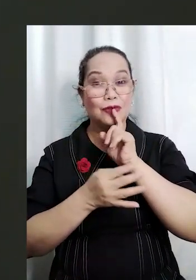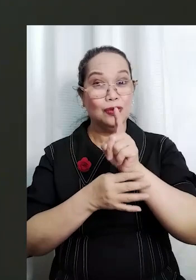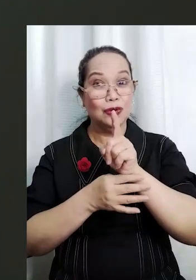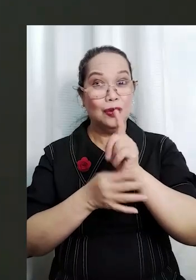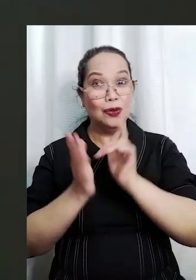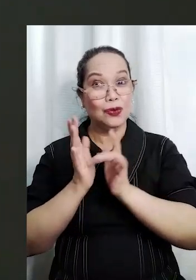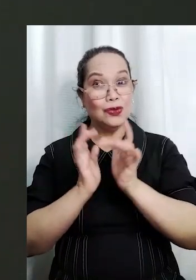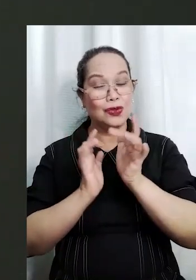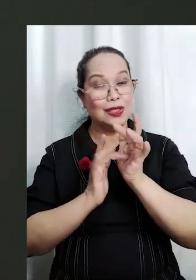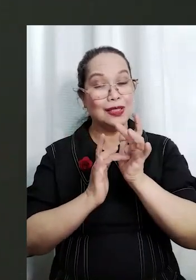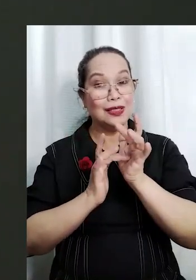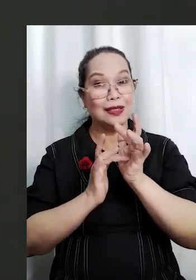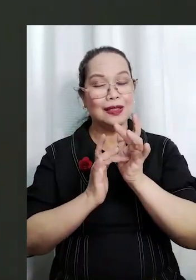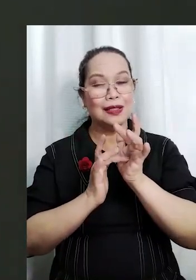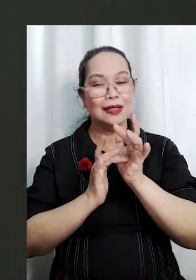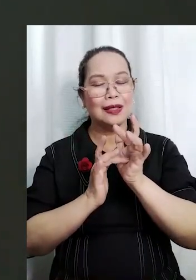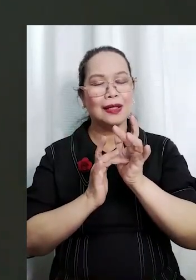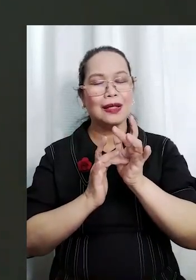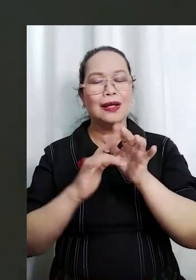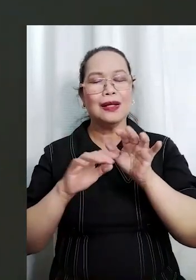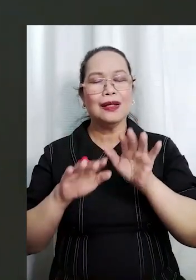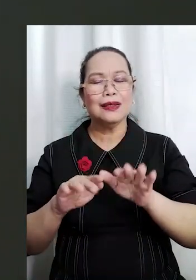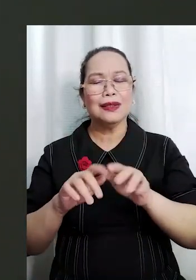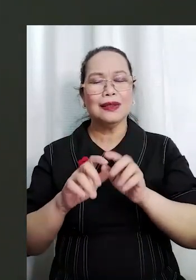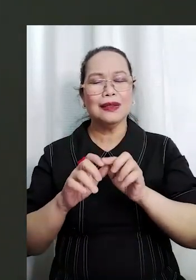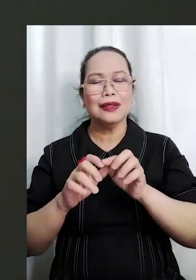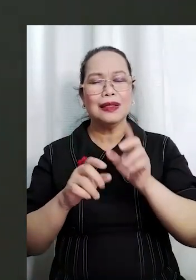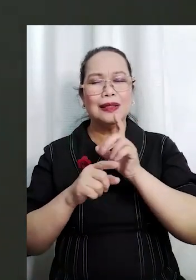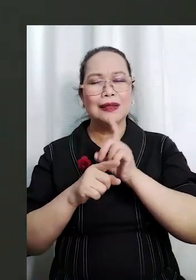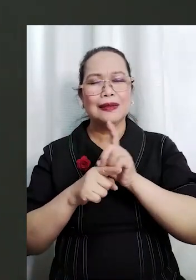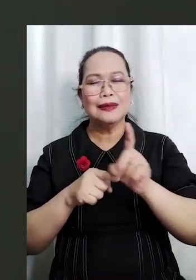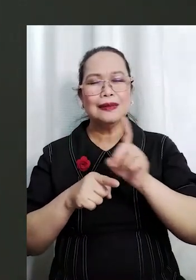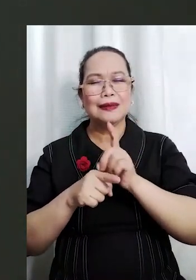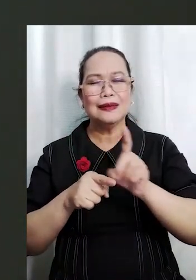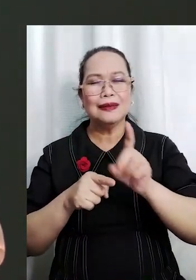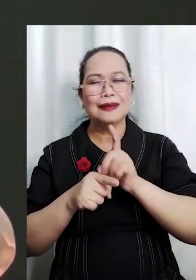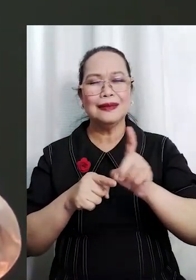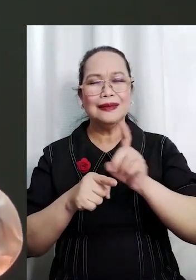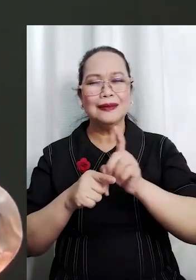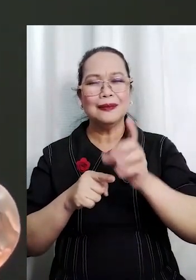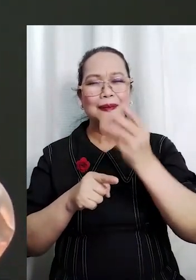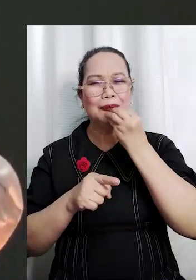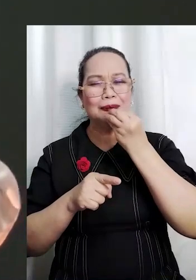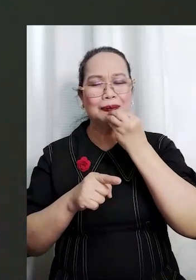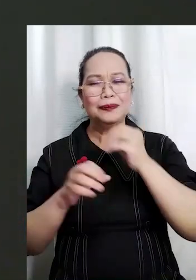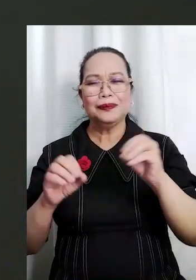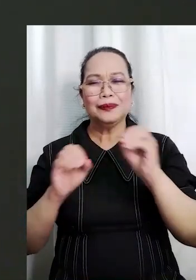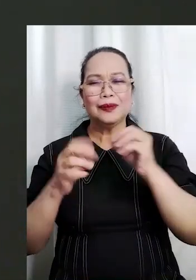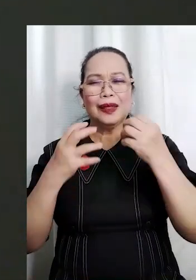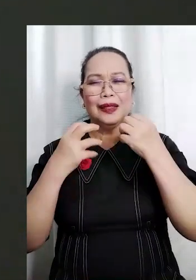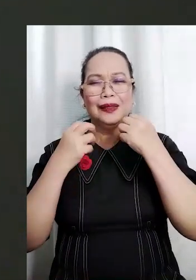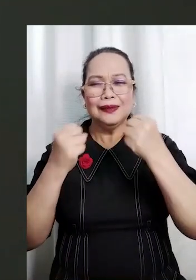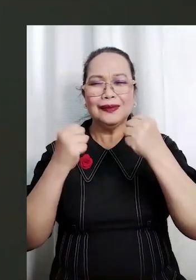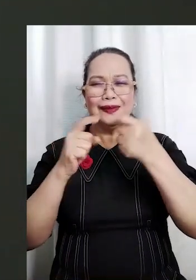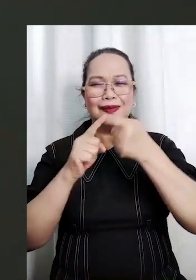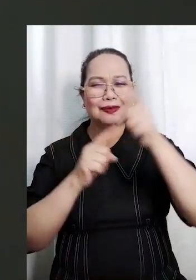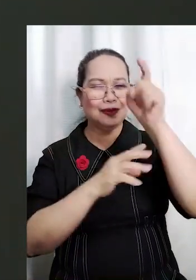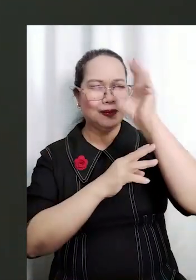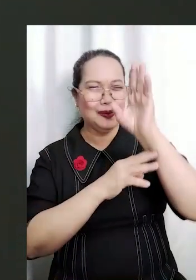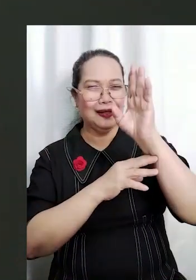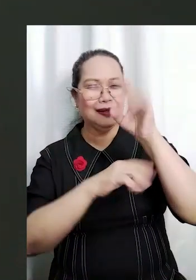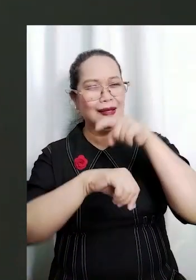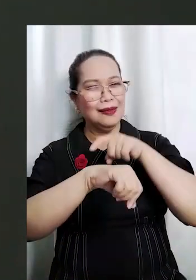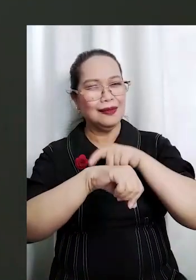at that time, Jesus was practicing a spiritual discipline where he will draw strength from the Father